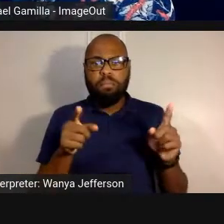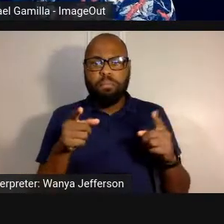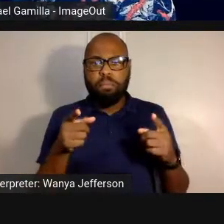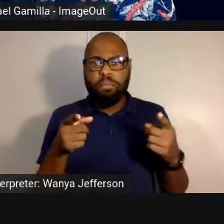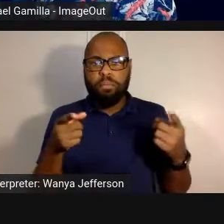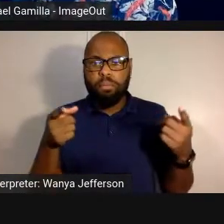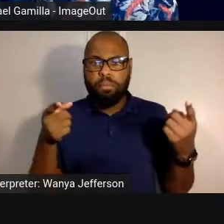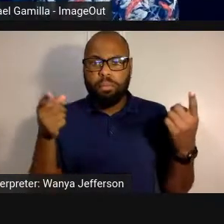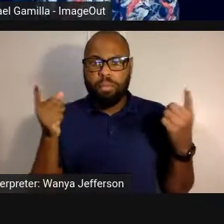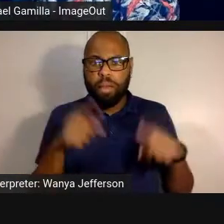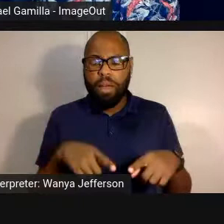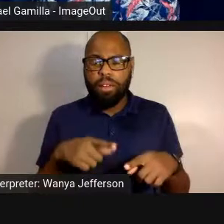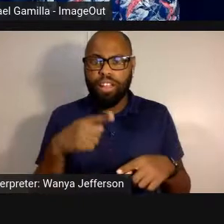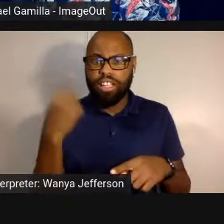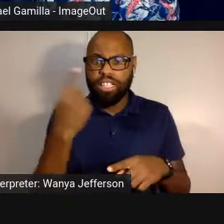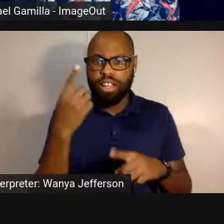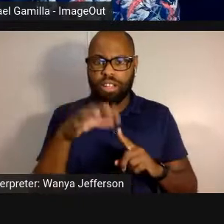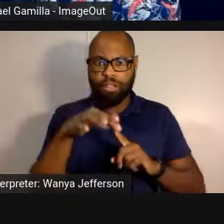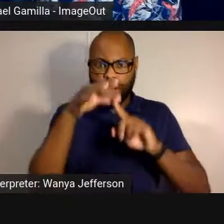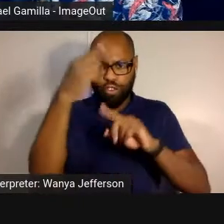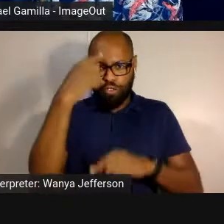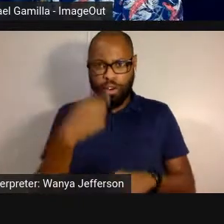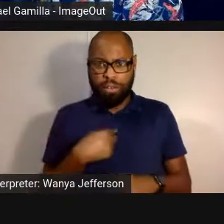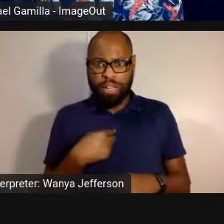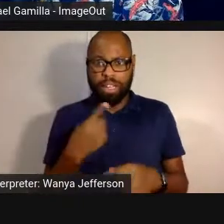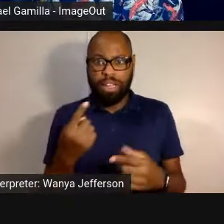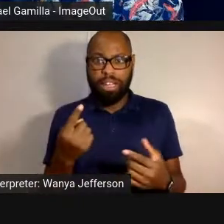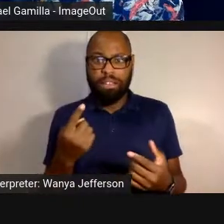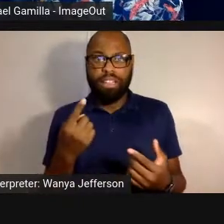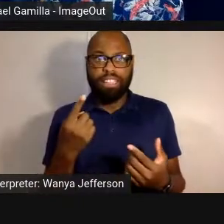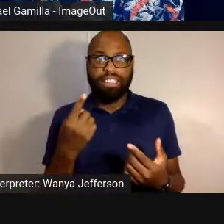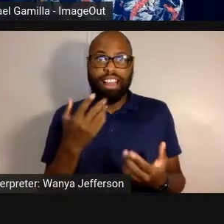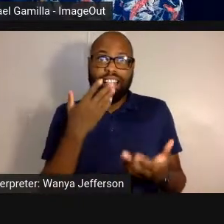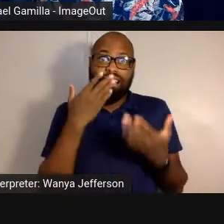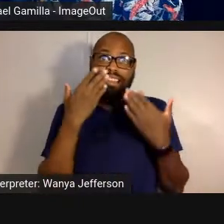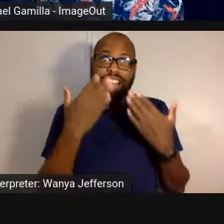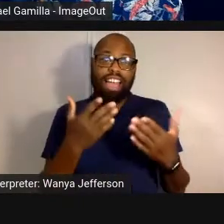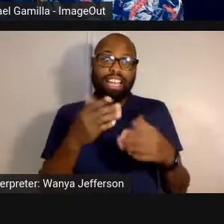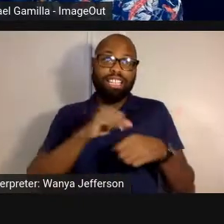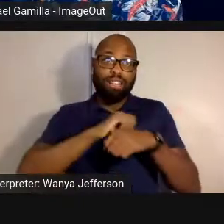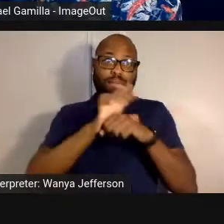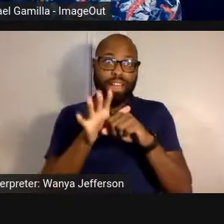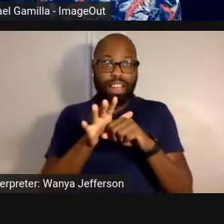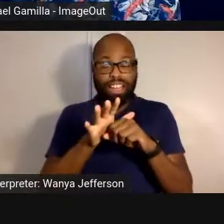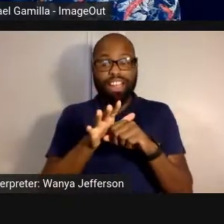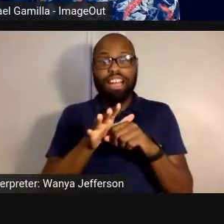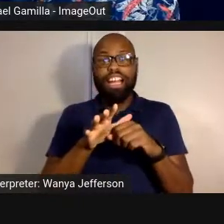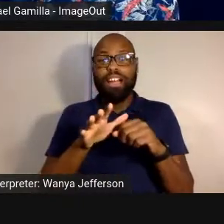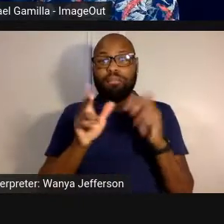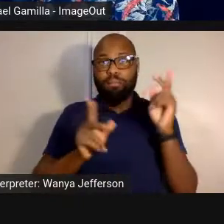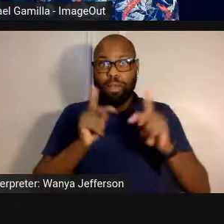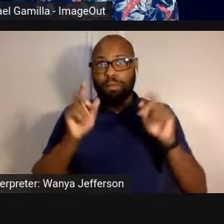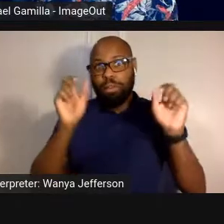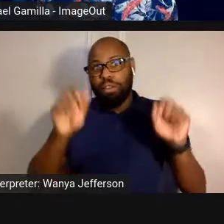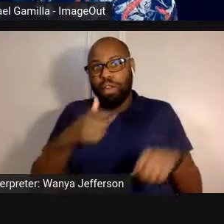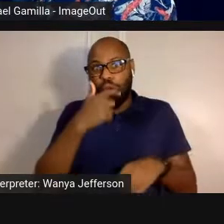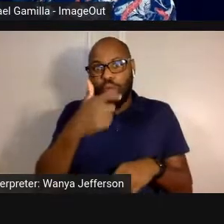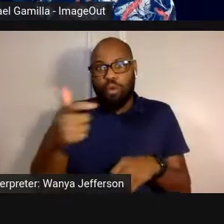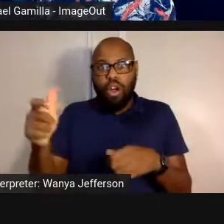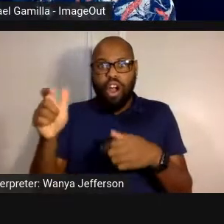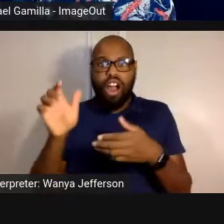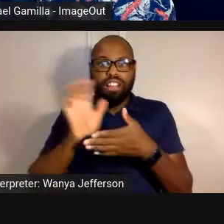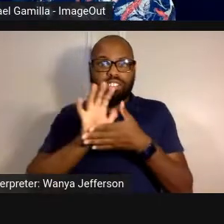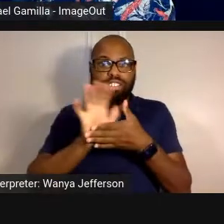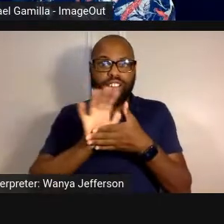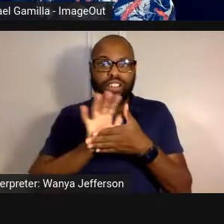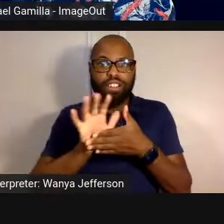special for me, because thanks to the pandemic, a lot of people could watch the film, and more people that have no